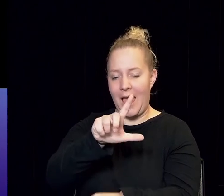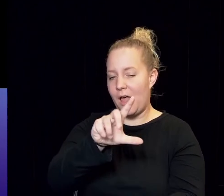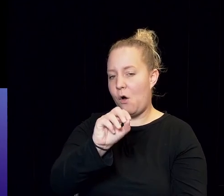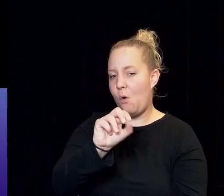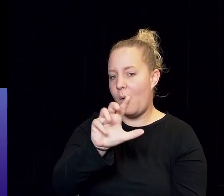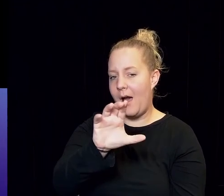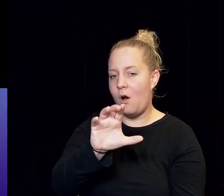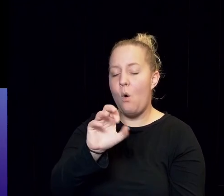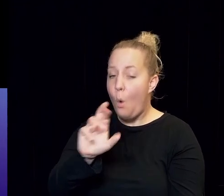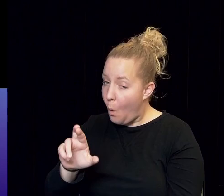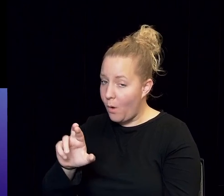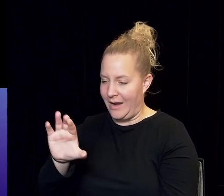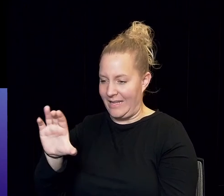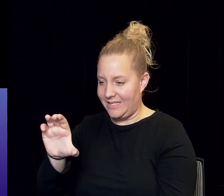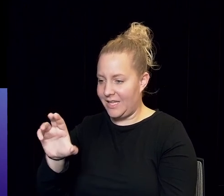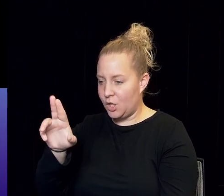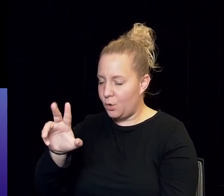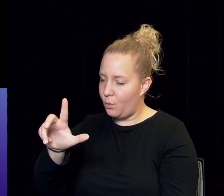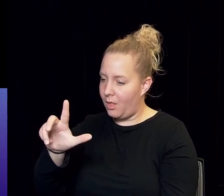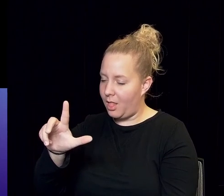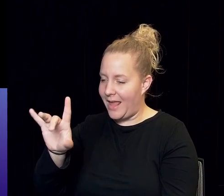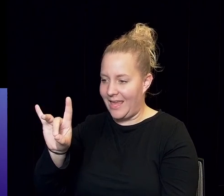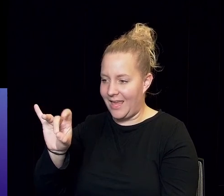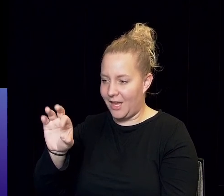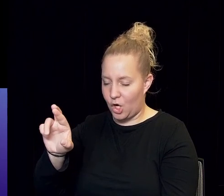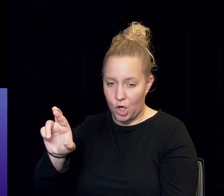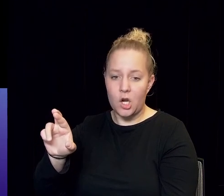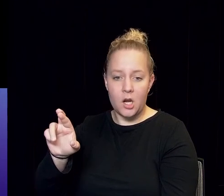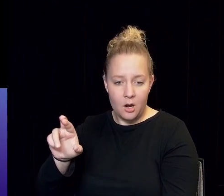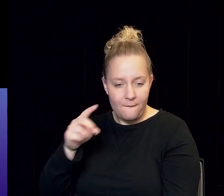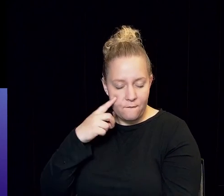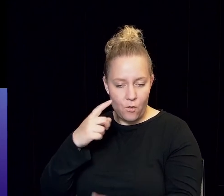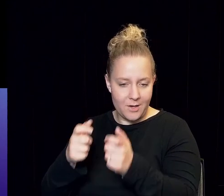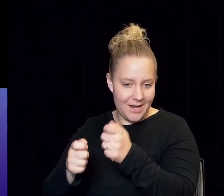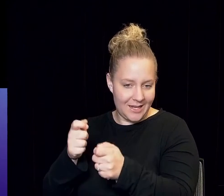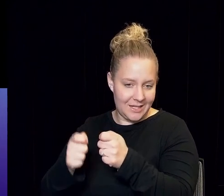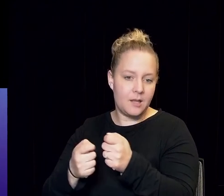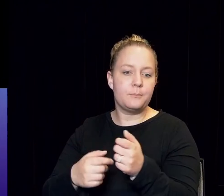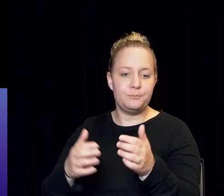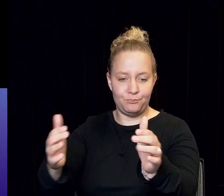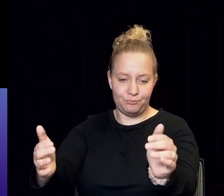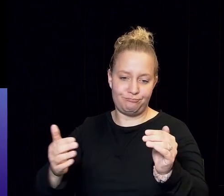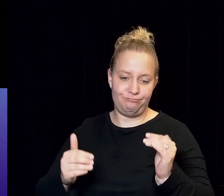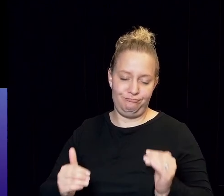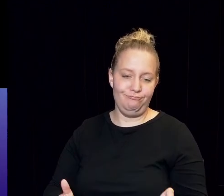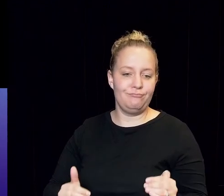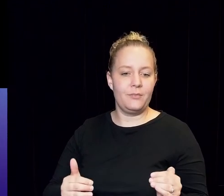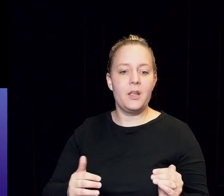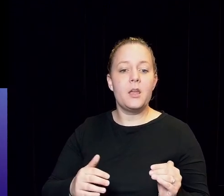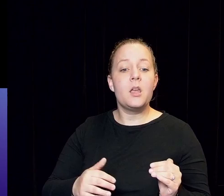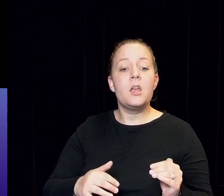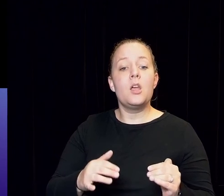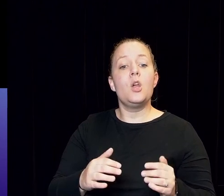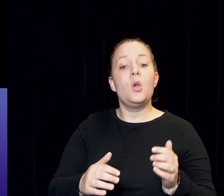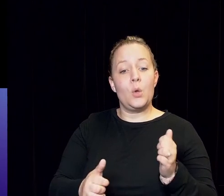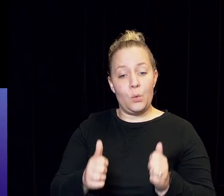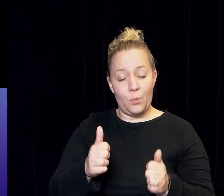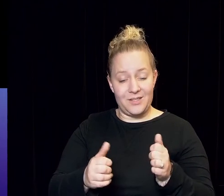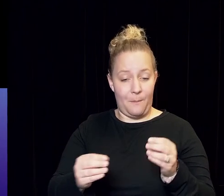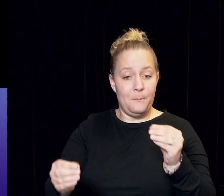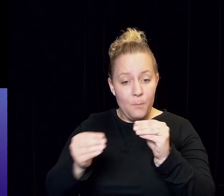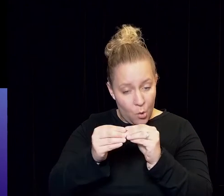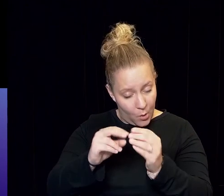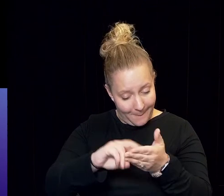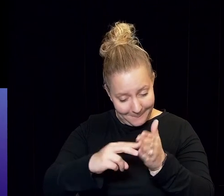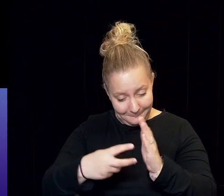texting. In letter B, what fraction more? So again, there's that language is from above. That means subtraction. So I'm going to